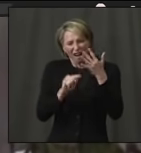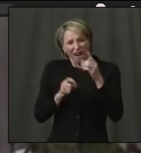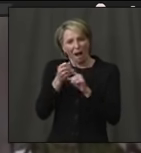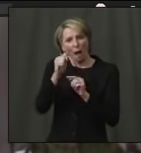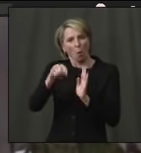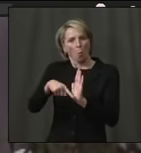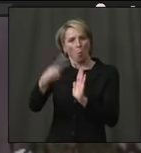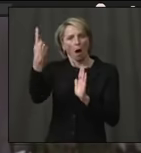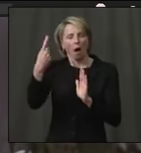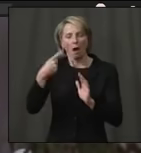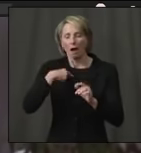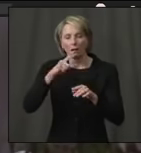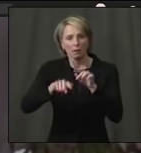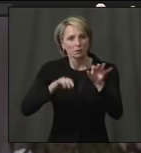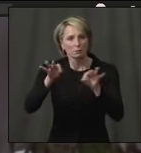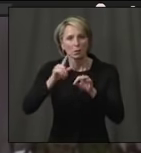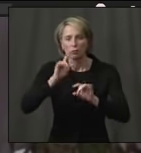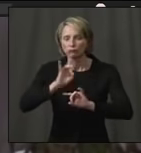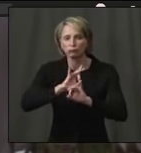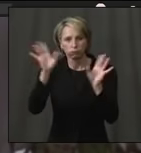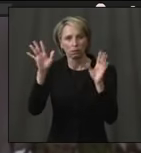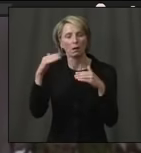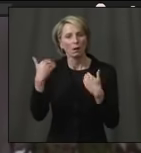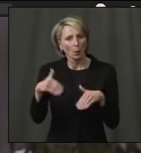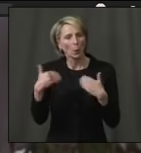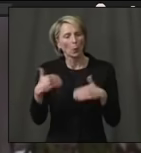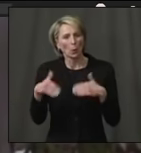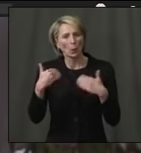it did. And it was